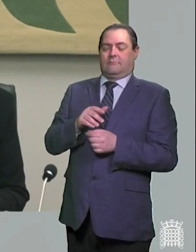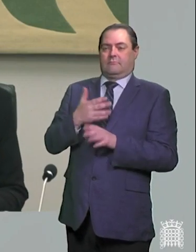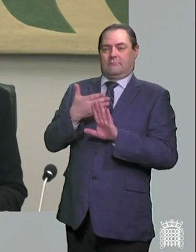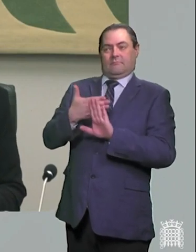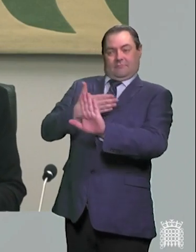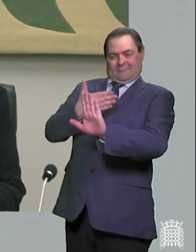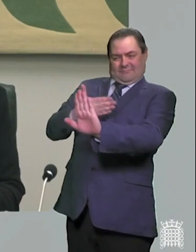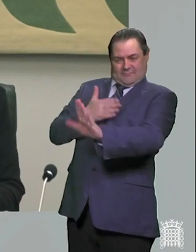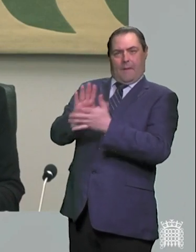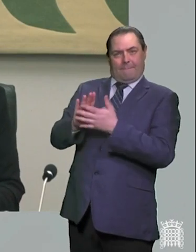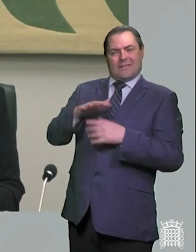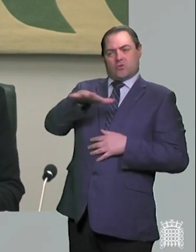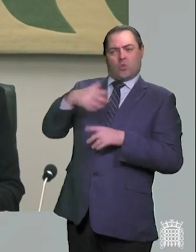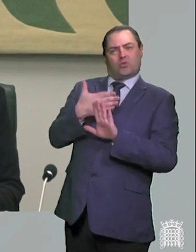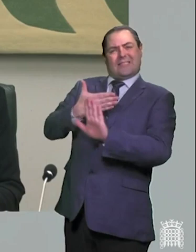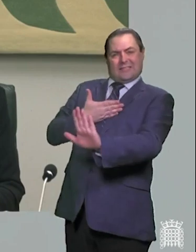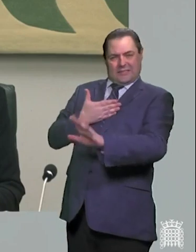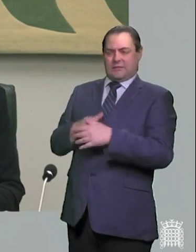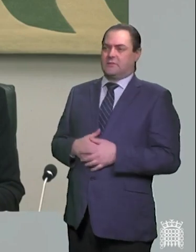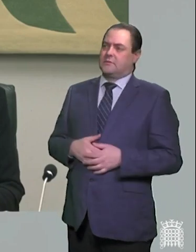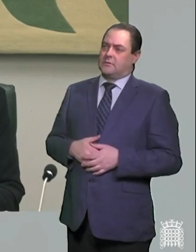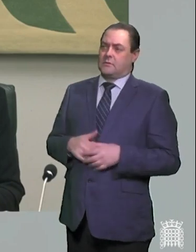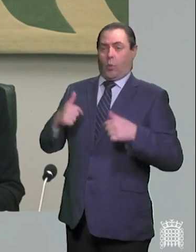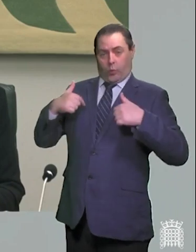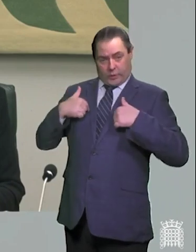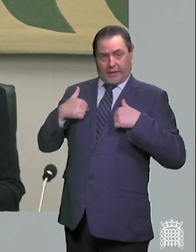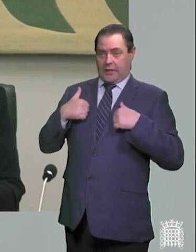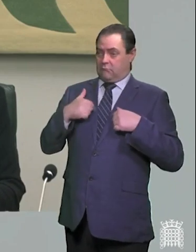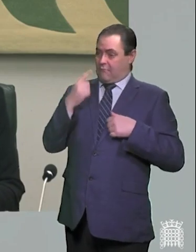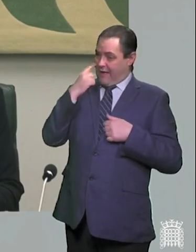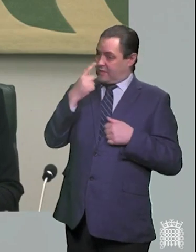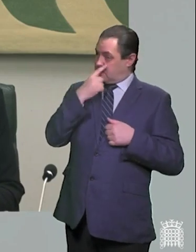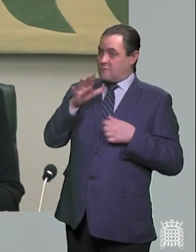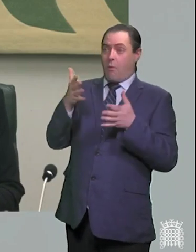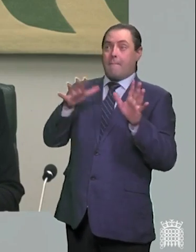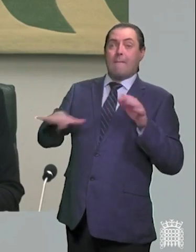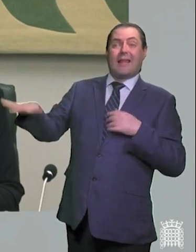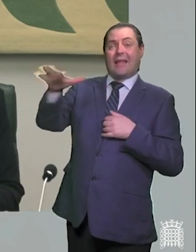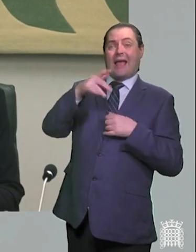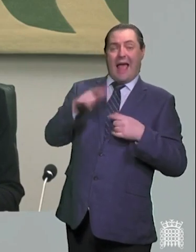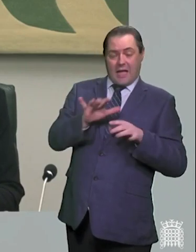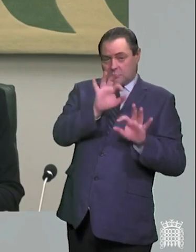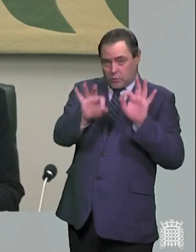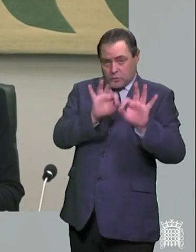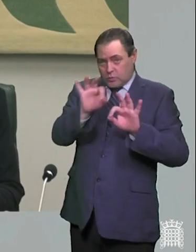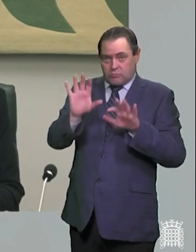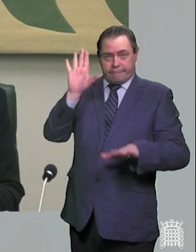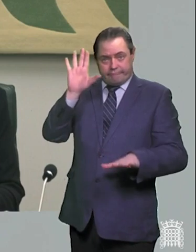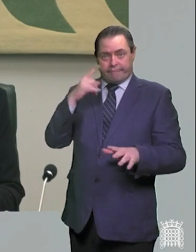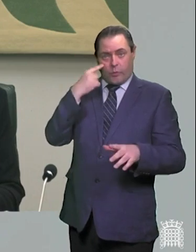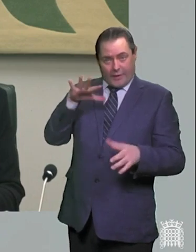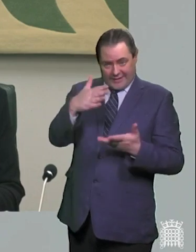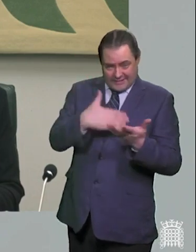that is in the public domain and evidence the committee has received, and in the context of what Mr Johnson said to the House